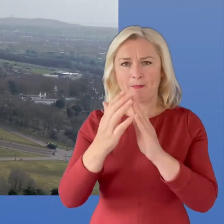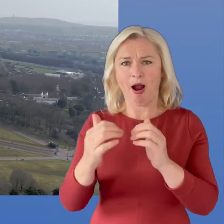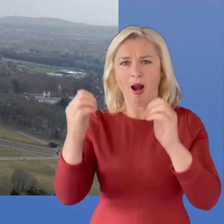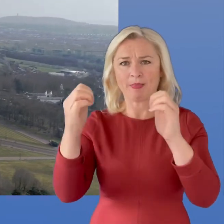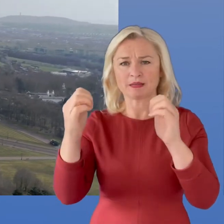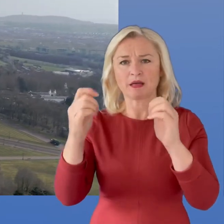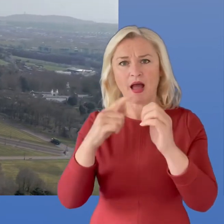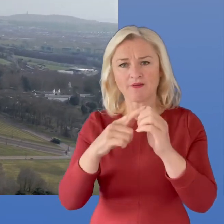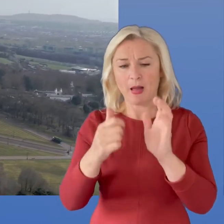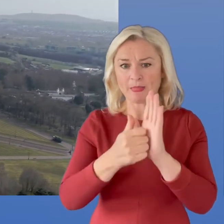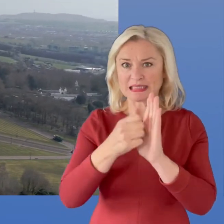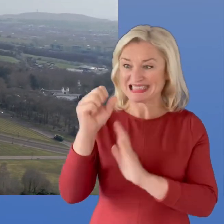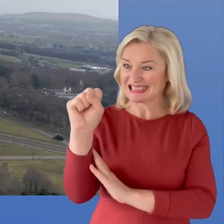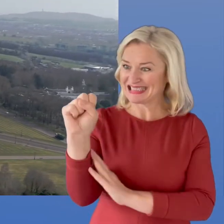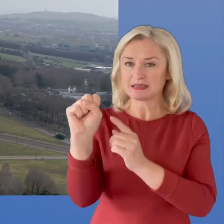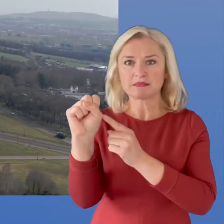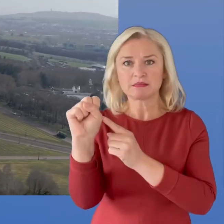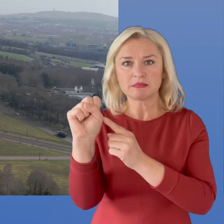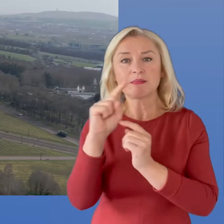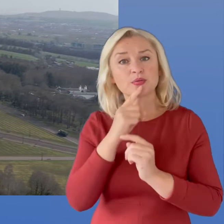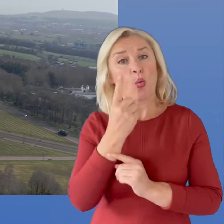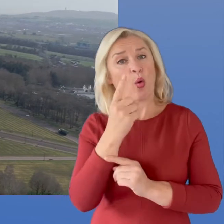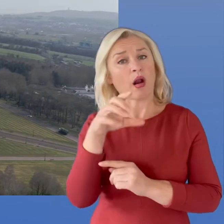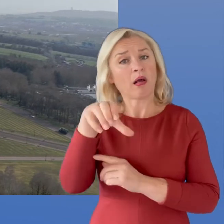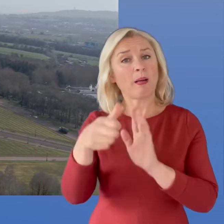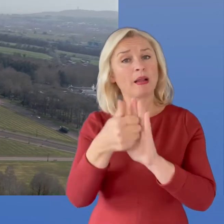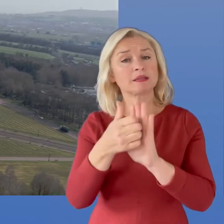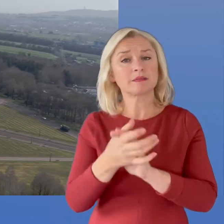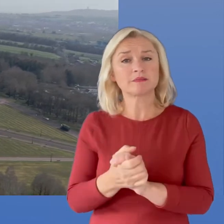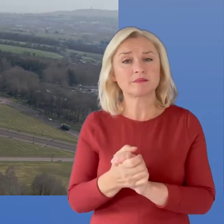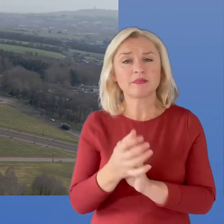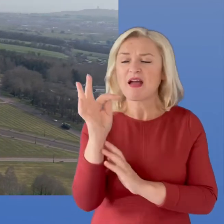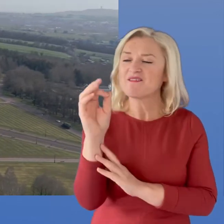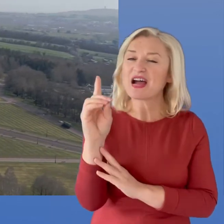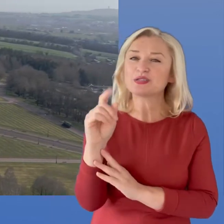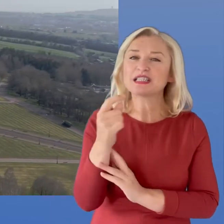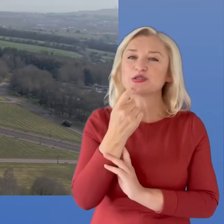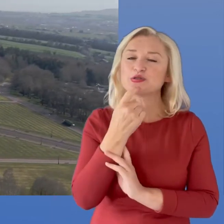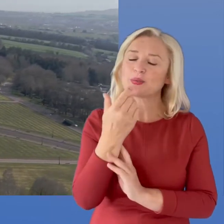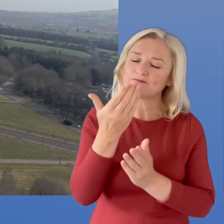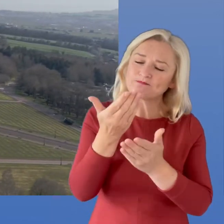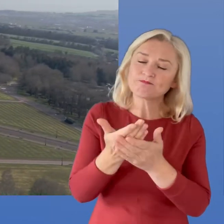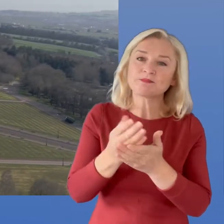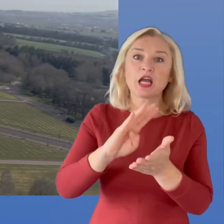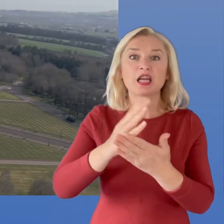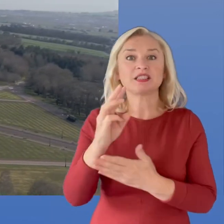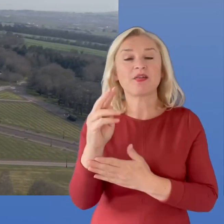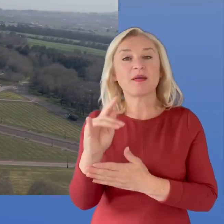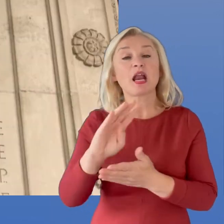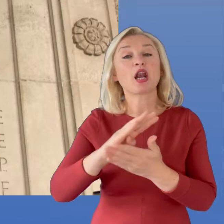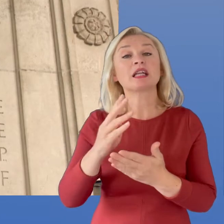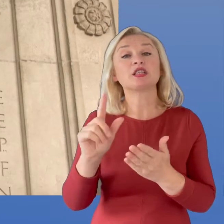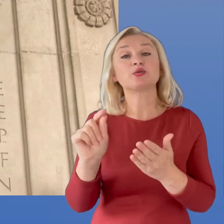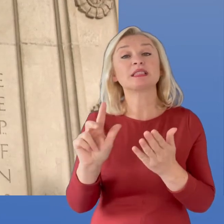even though there would now only be 1 building on the site. The foundation stone was laid on the 19th of May 1928 by the Governor of